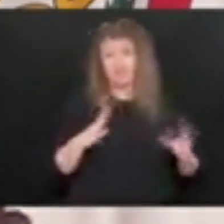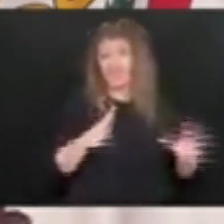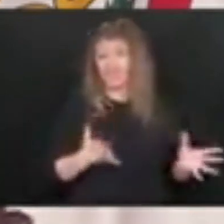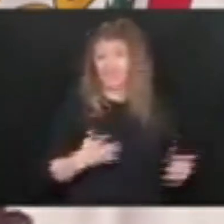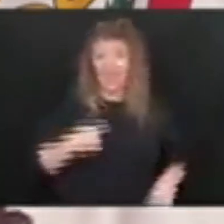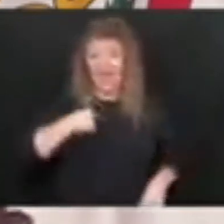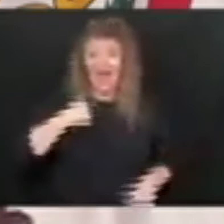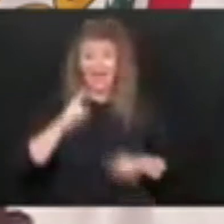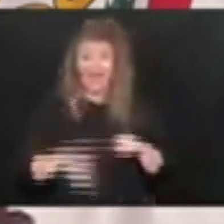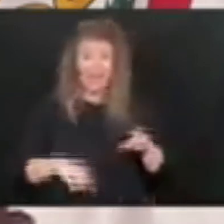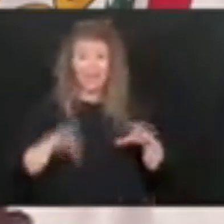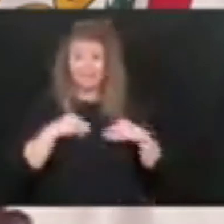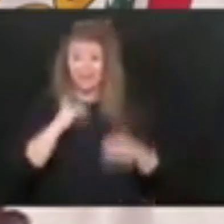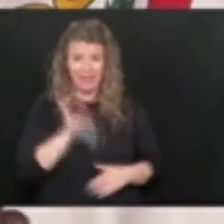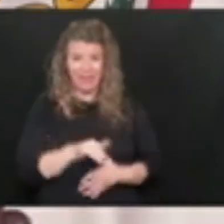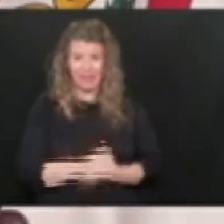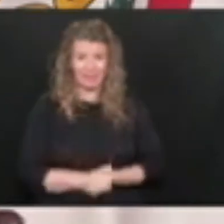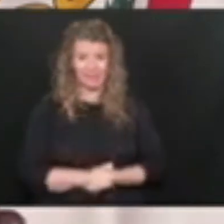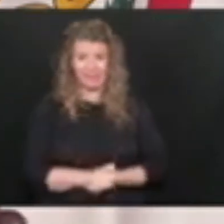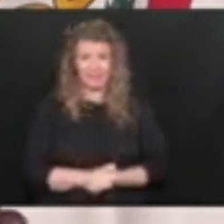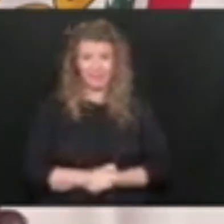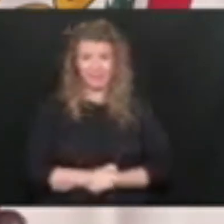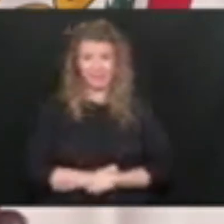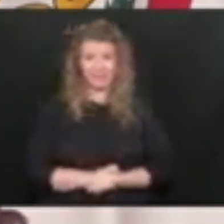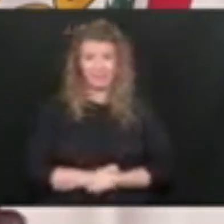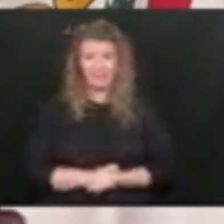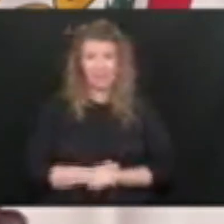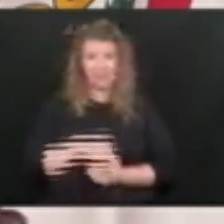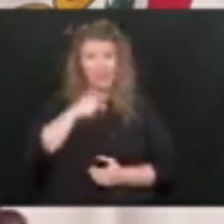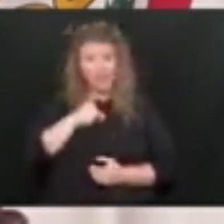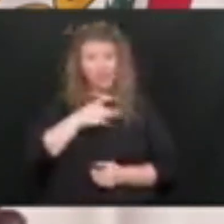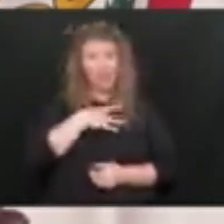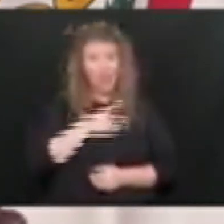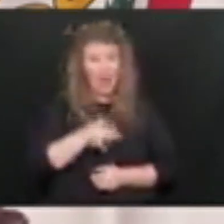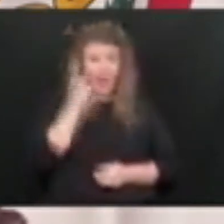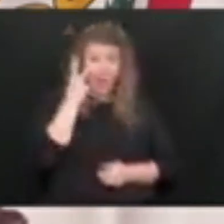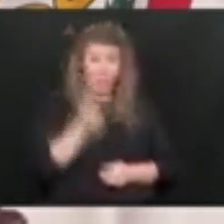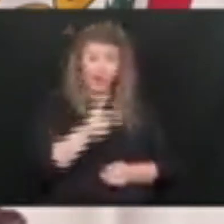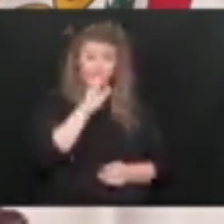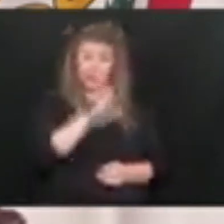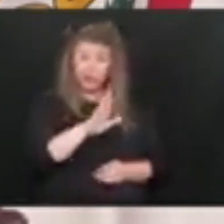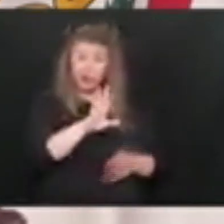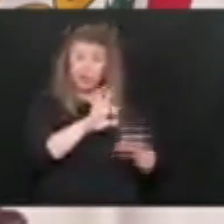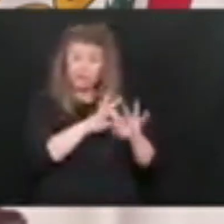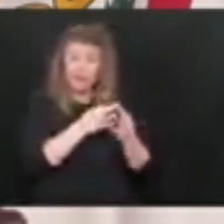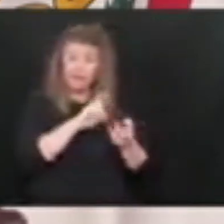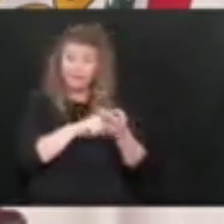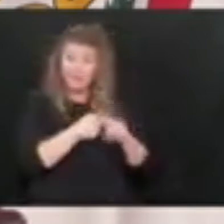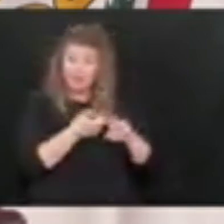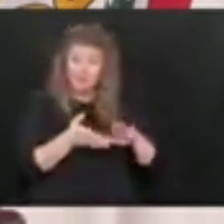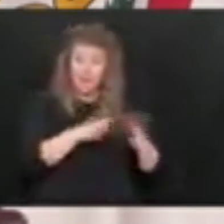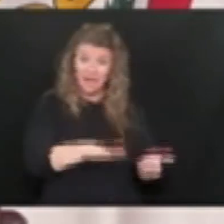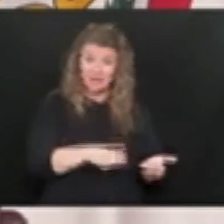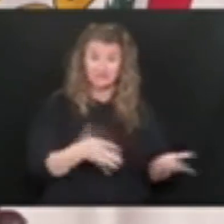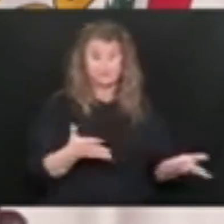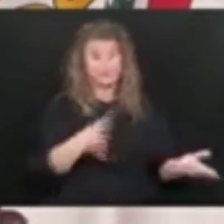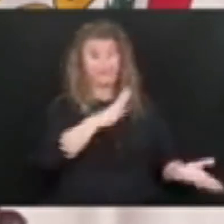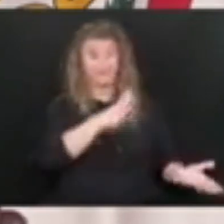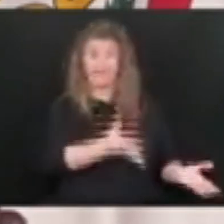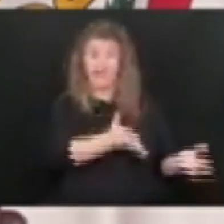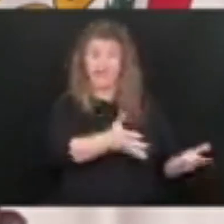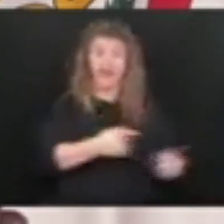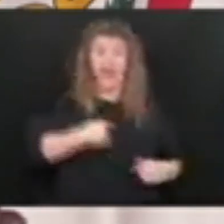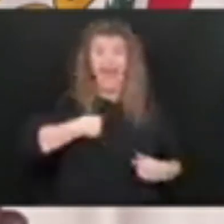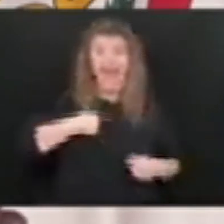can't stand it. If you can stand seeing one of your loved ones die, fine. I